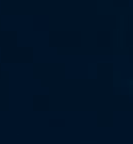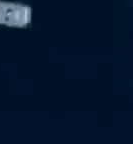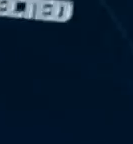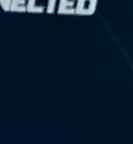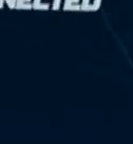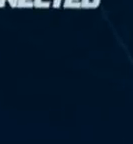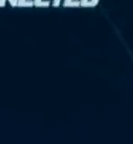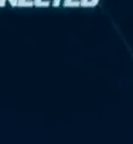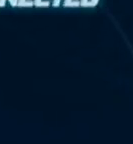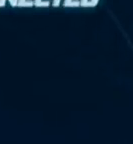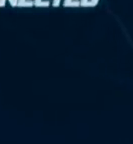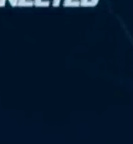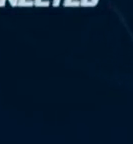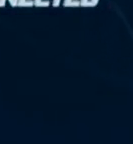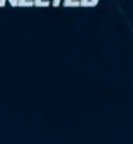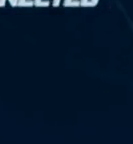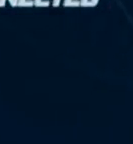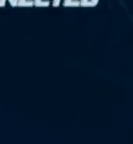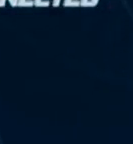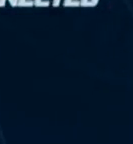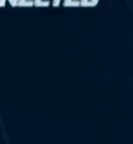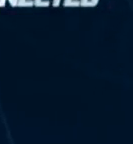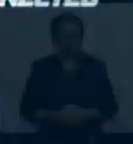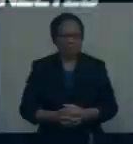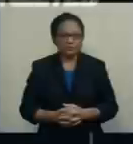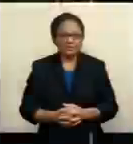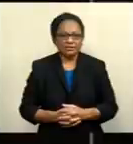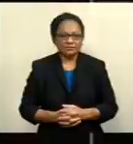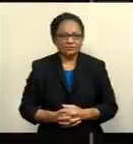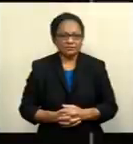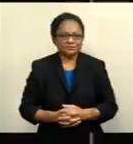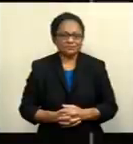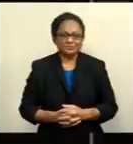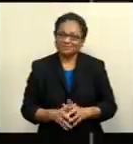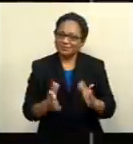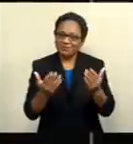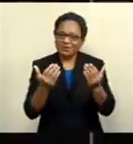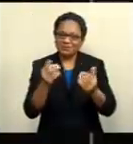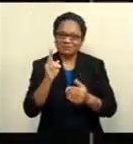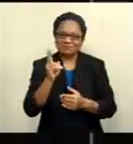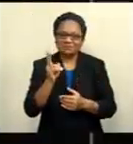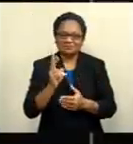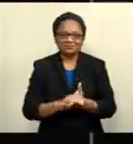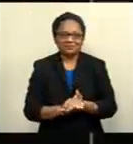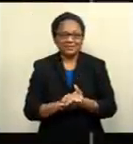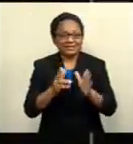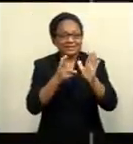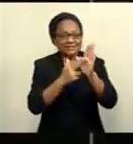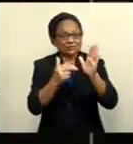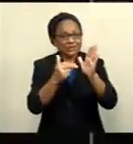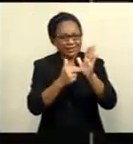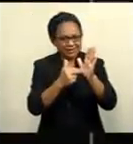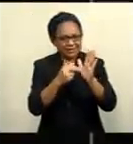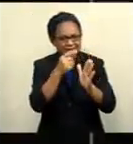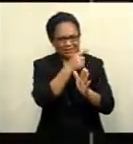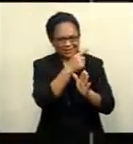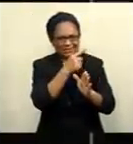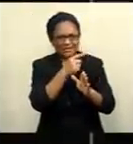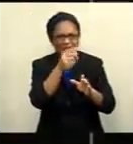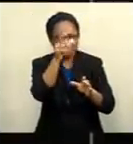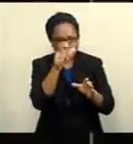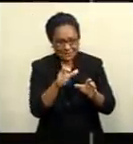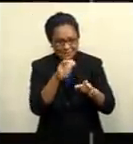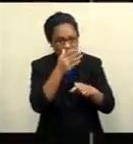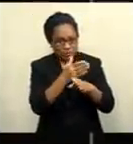Welcome back. A New Zealand-based journalist has come under